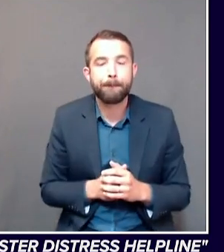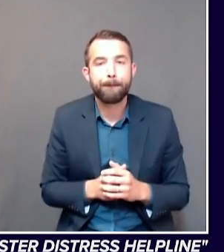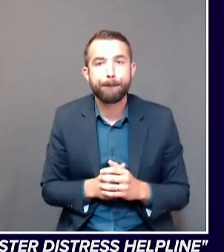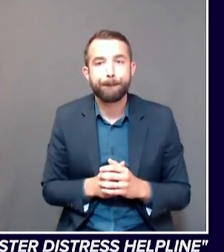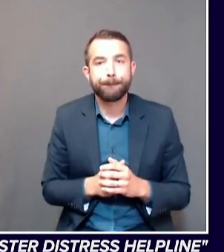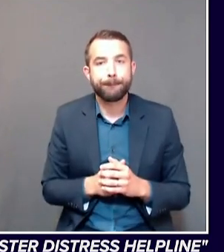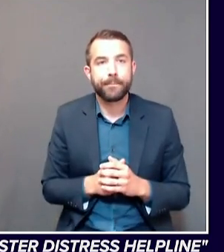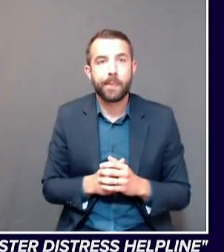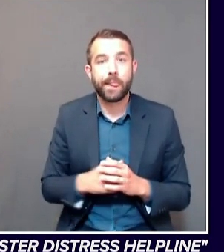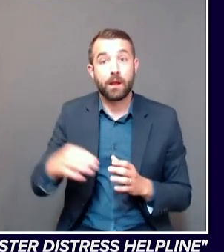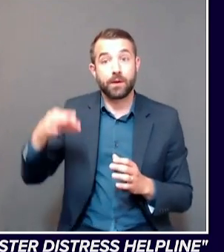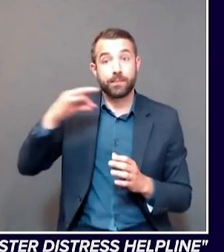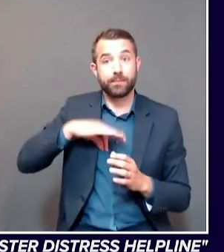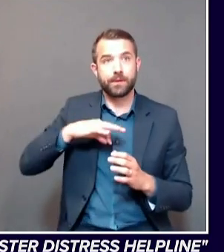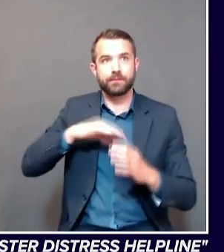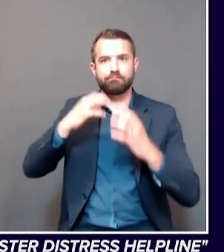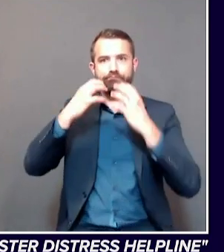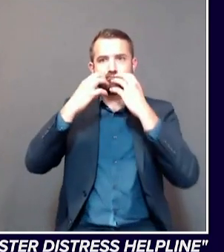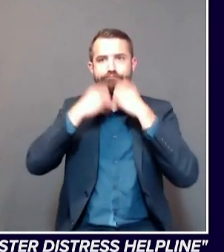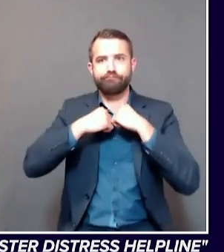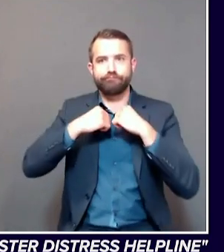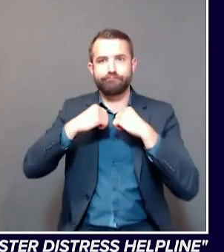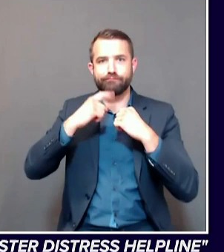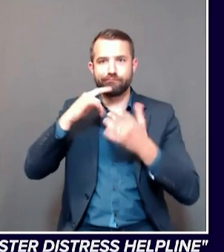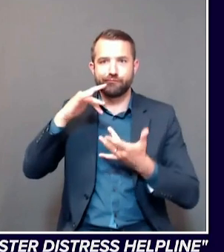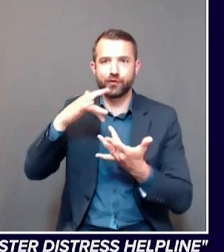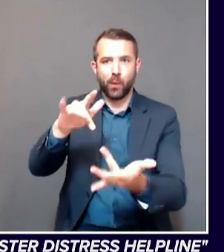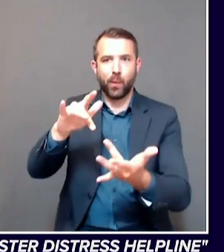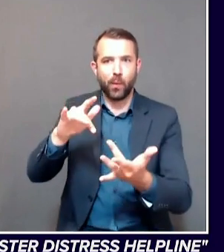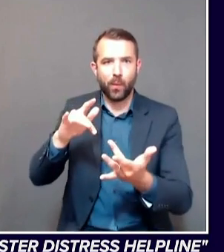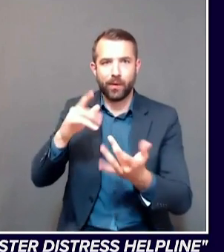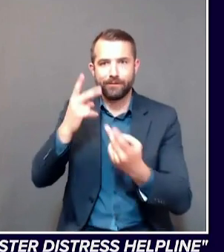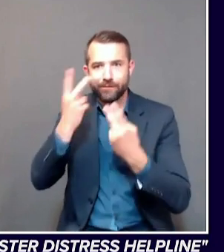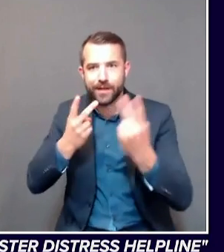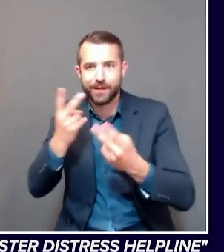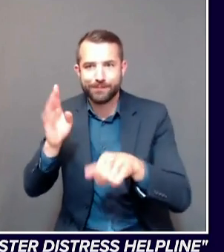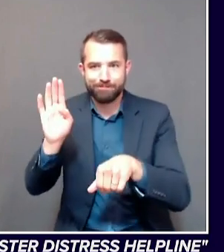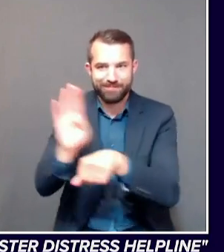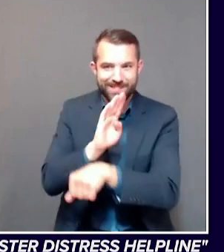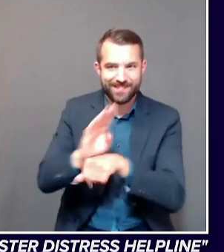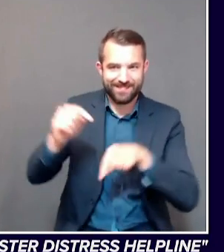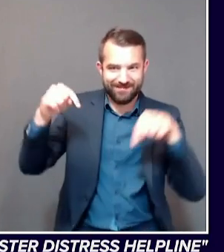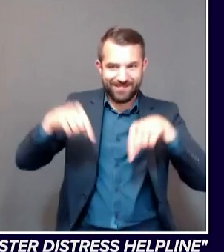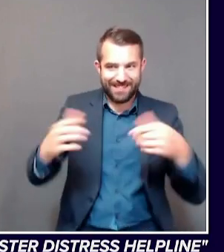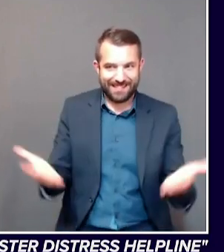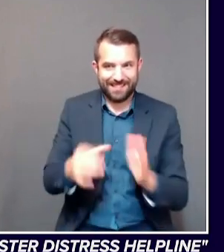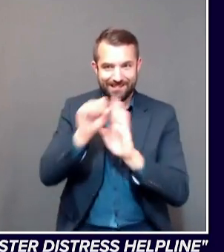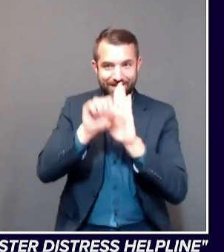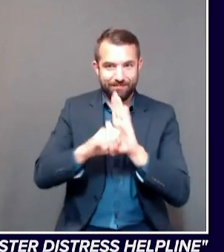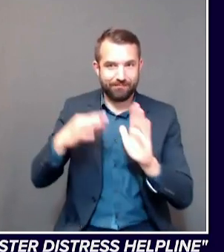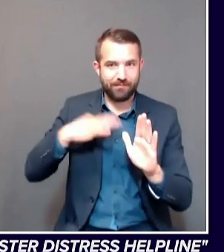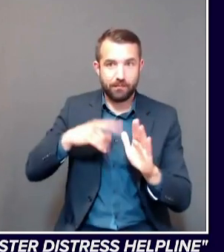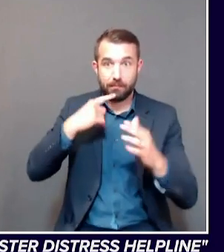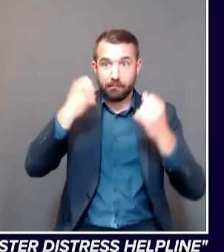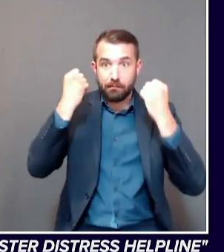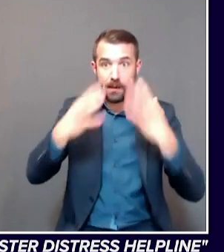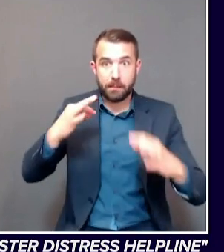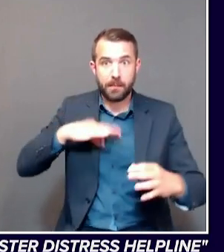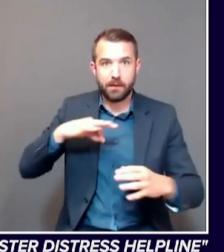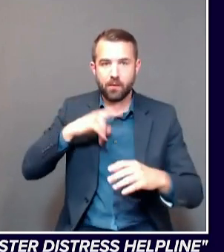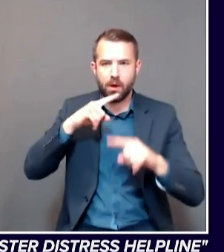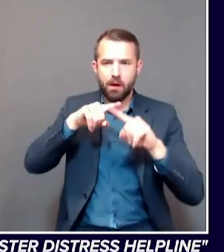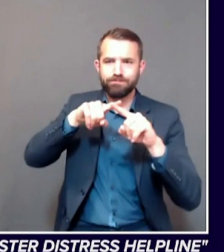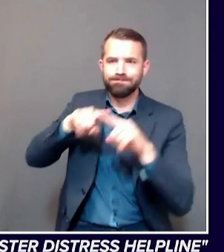Maine values its tourism industry. It's one of the major industries in the state. We know so many people whose livelihood is based in